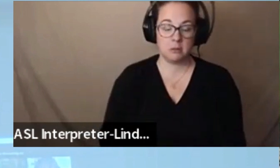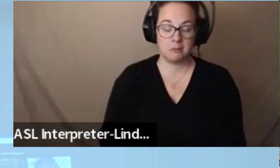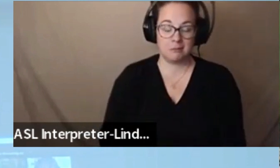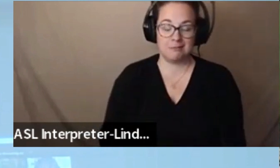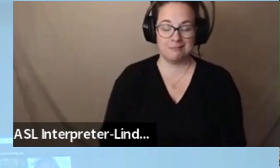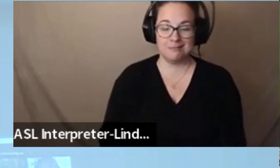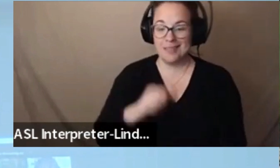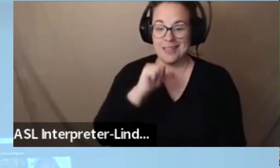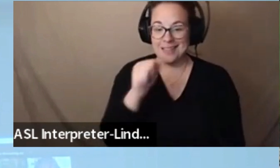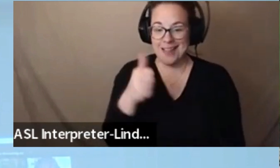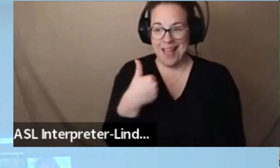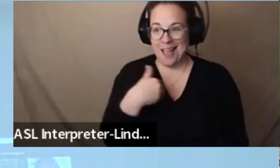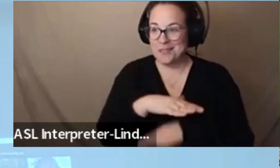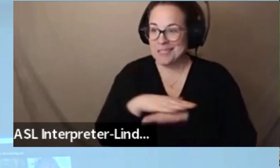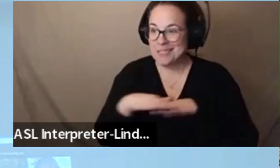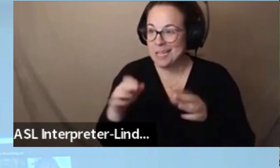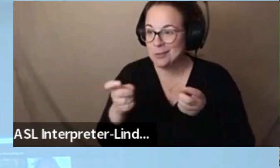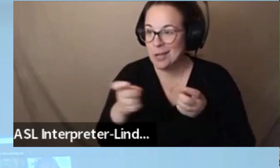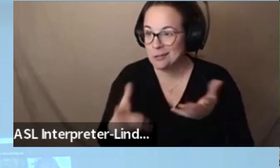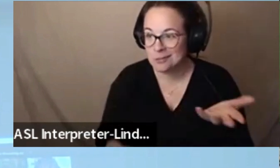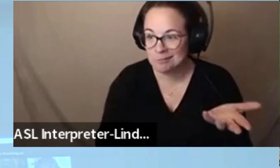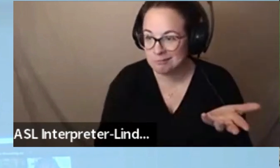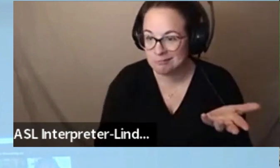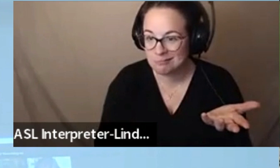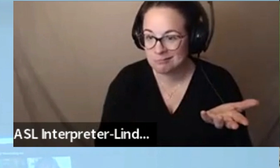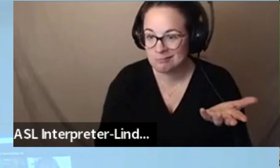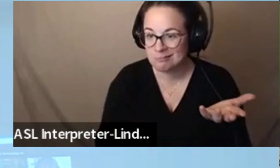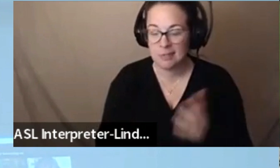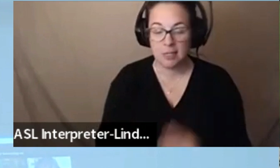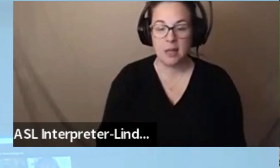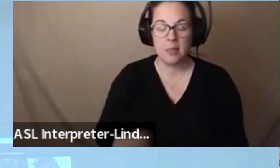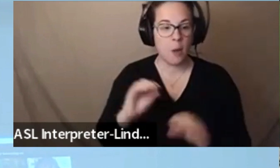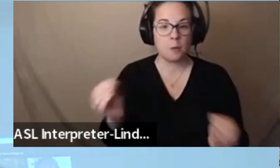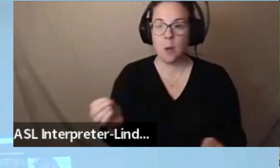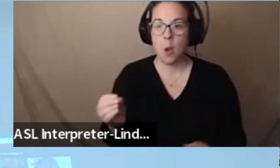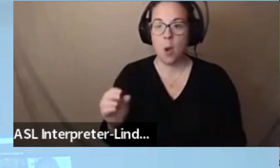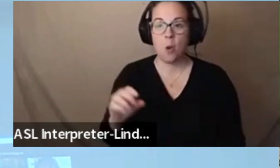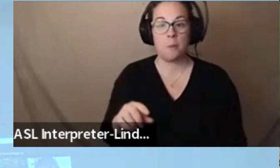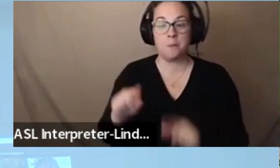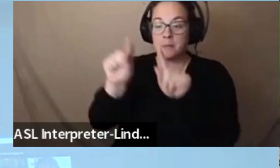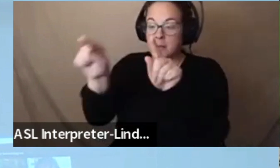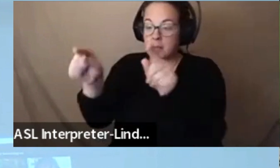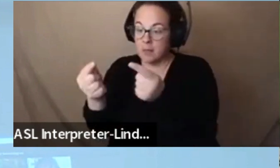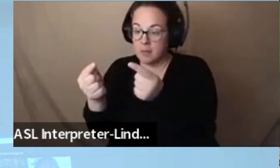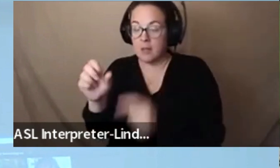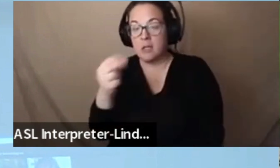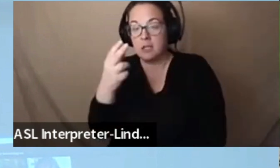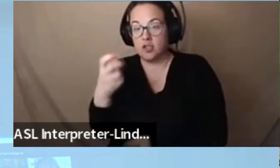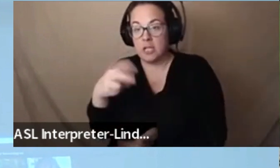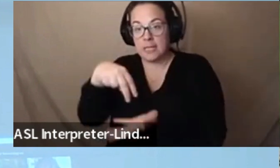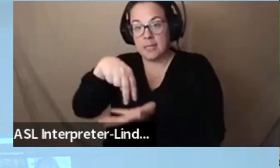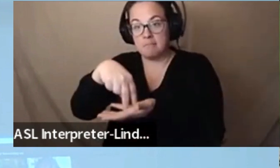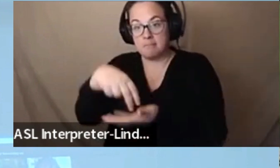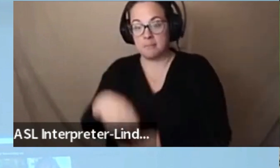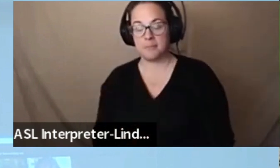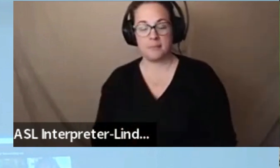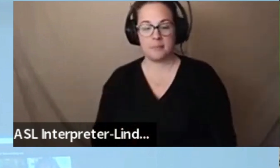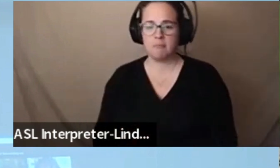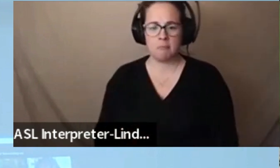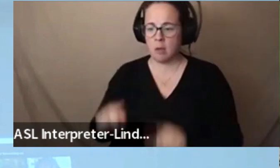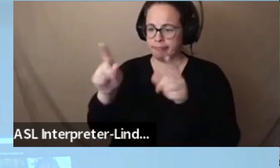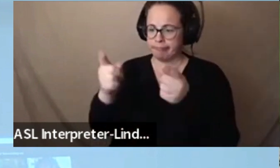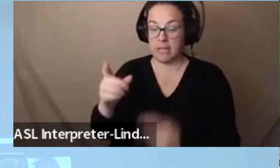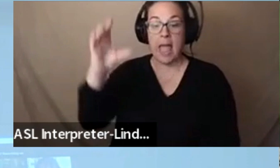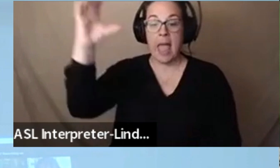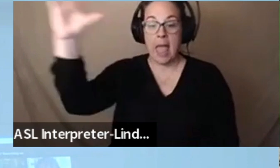because there's very few stage directions. There's not. She gets up, she sits down. They